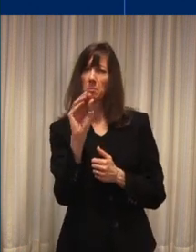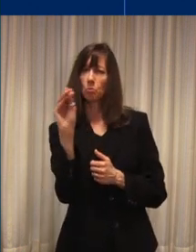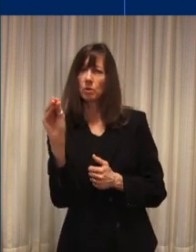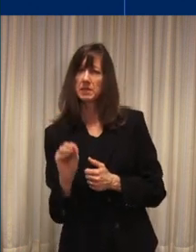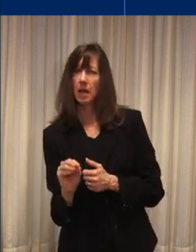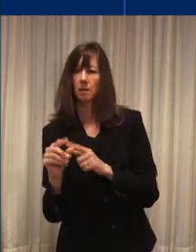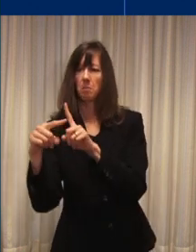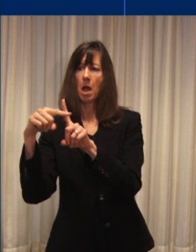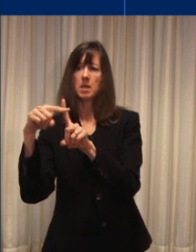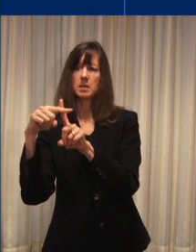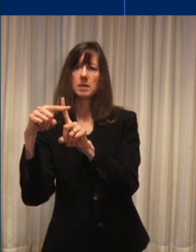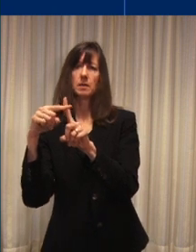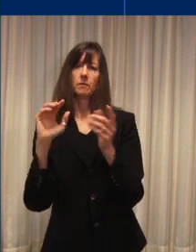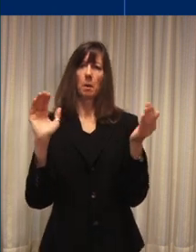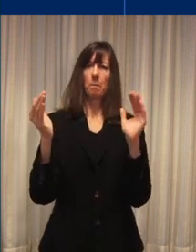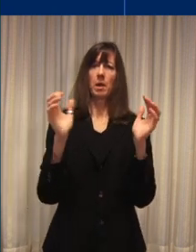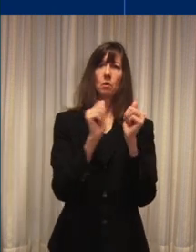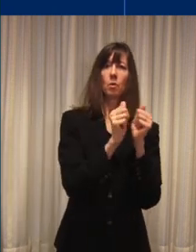compared to those tested.